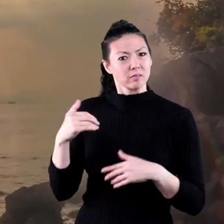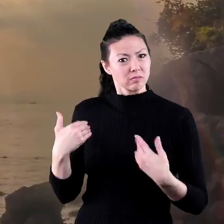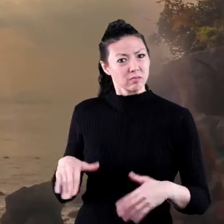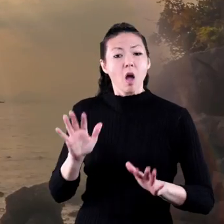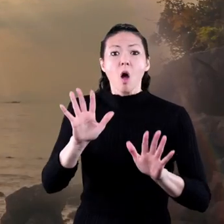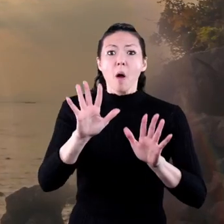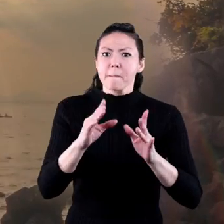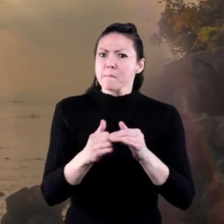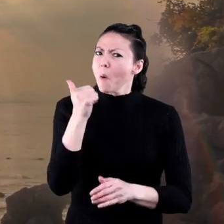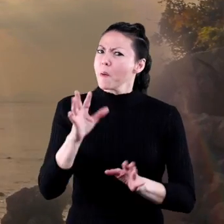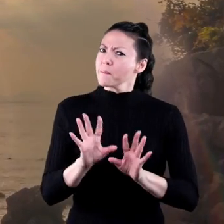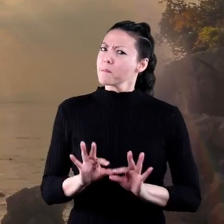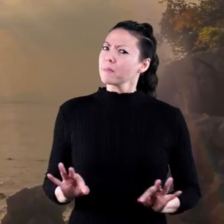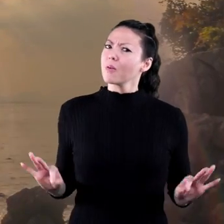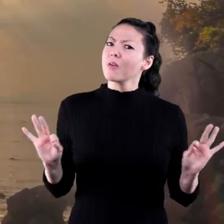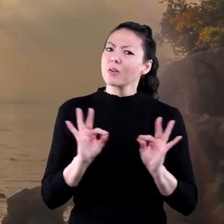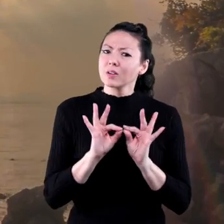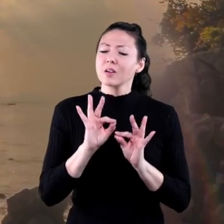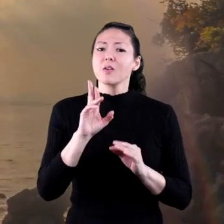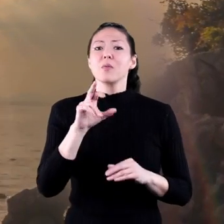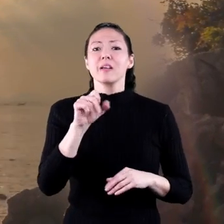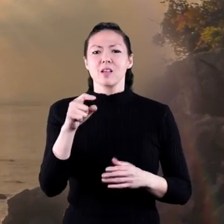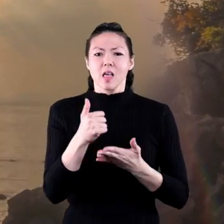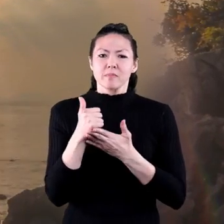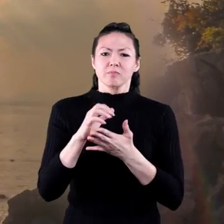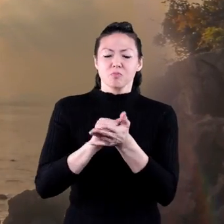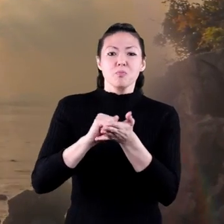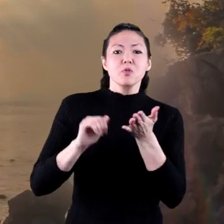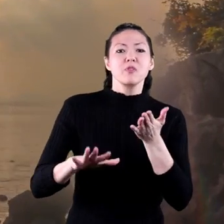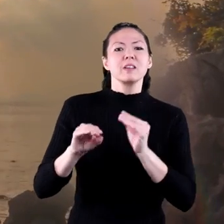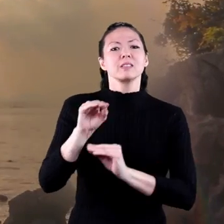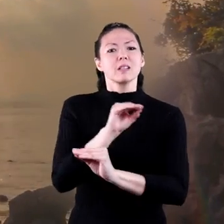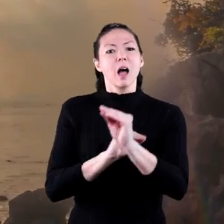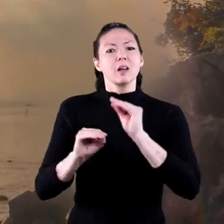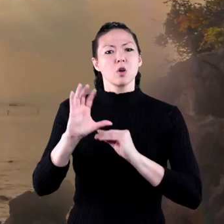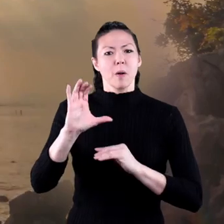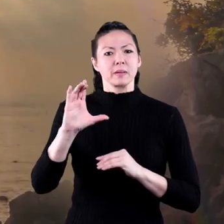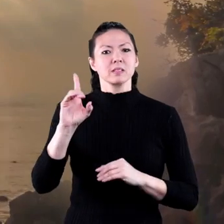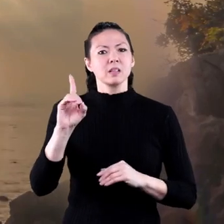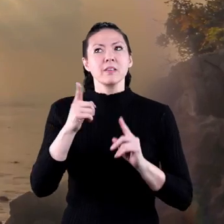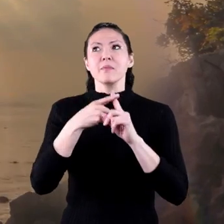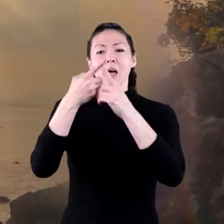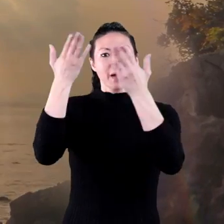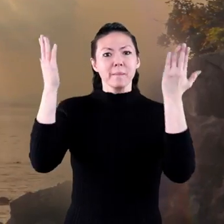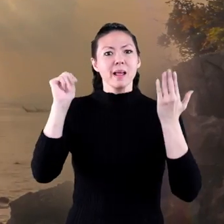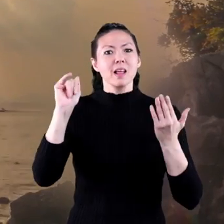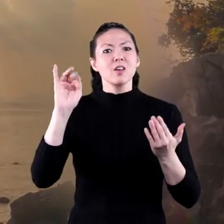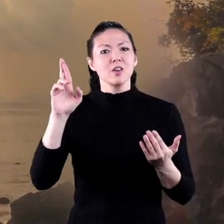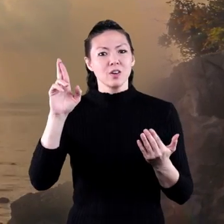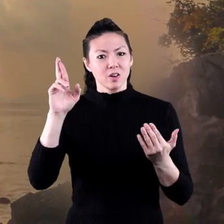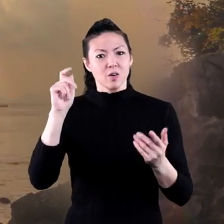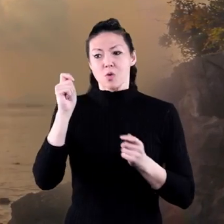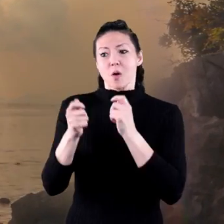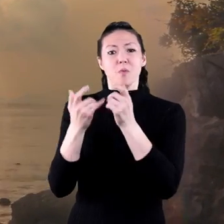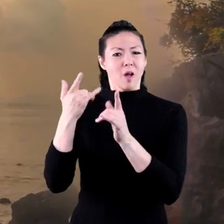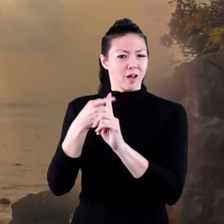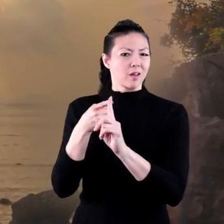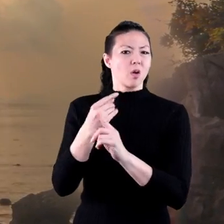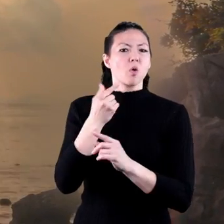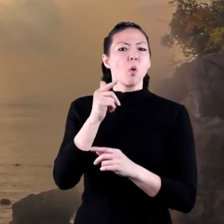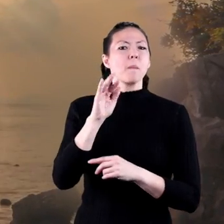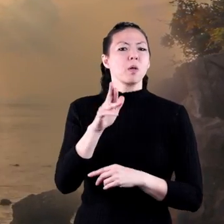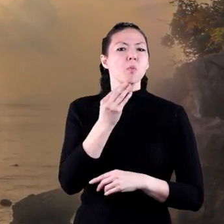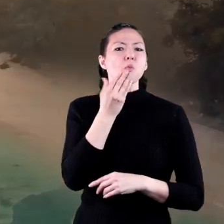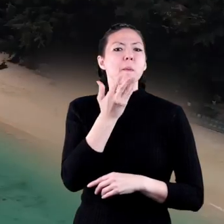But even more importantly, reefs help remove and recycle carbon dioxide from the air, which contributes to global